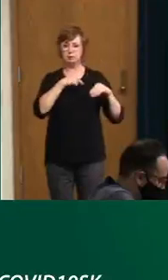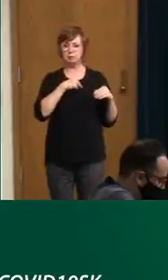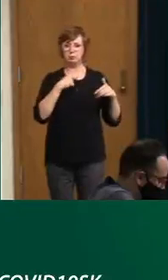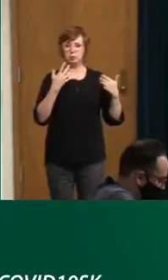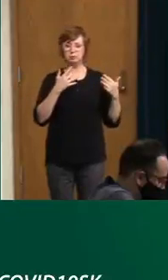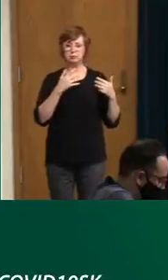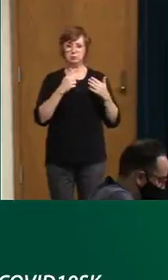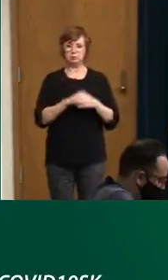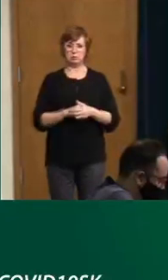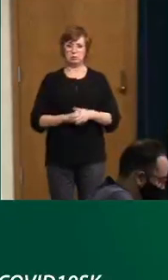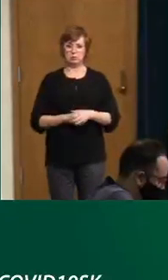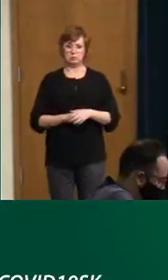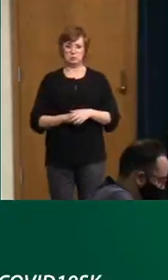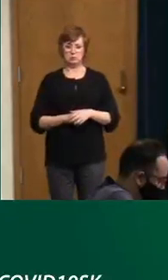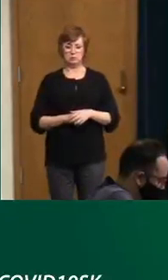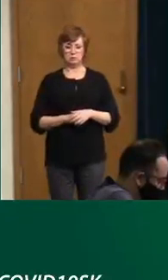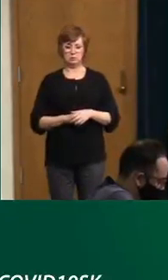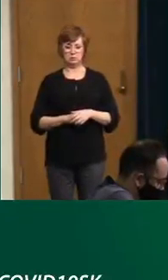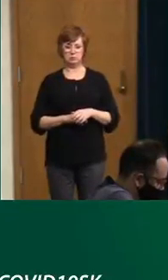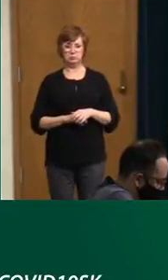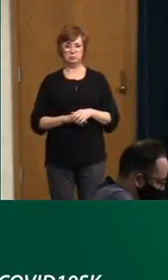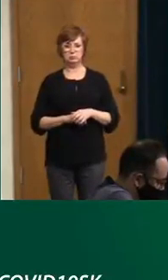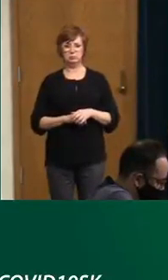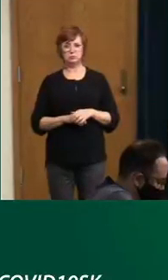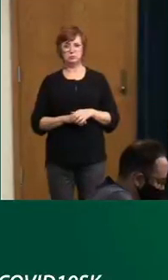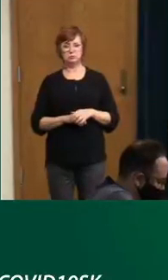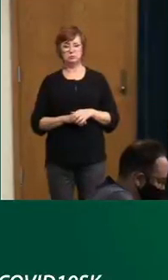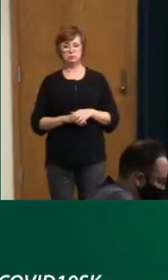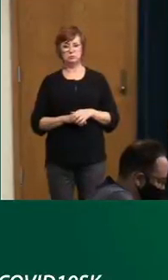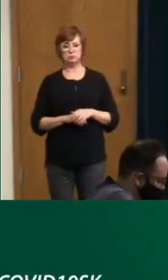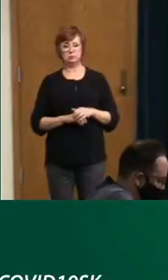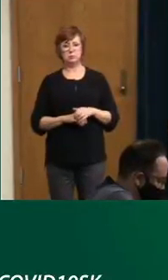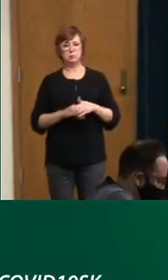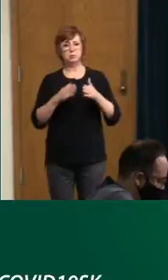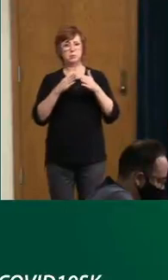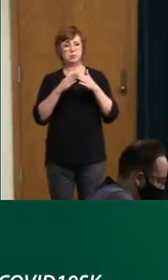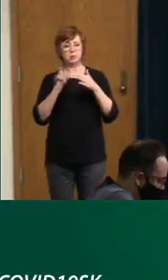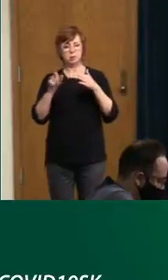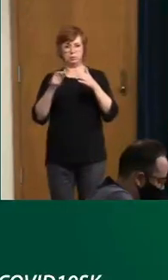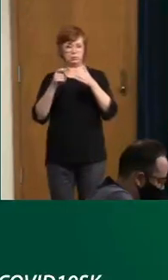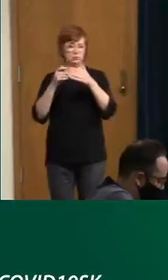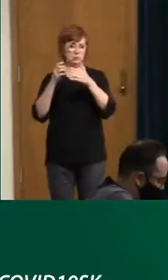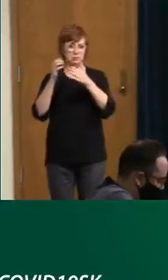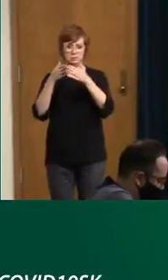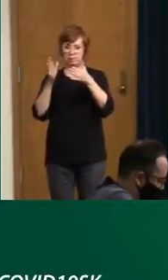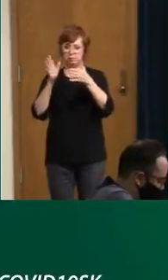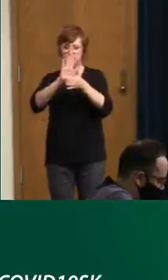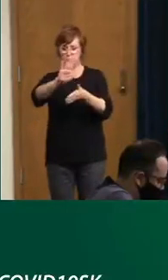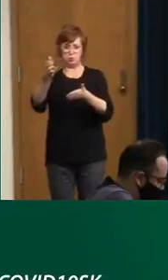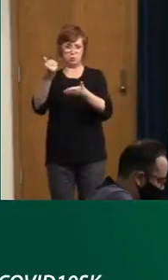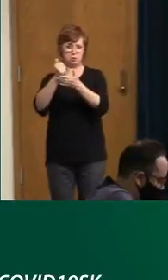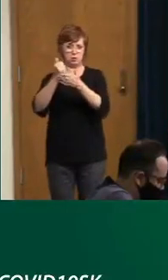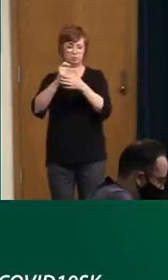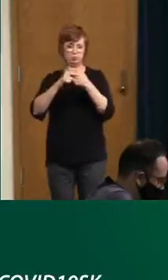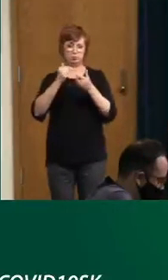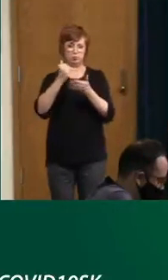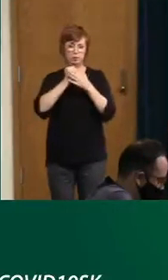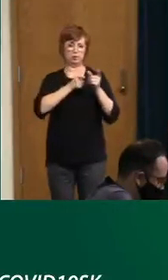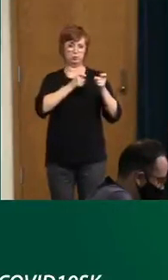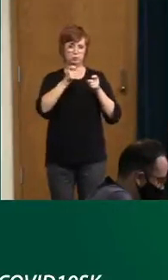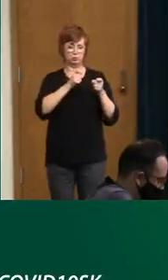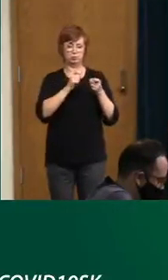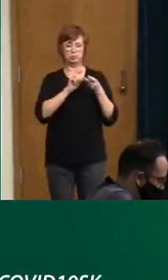into, seeing the case numbers we've seen recently, and without the public's help to help control the spread of this disease, and in particular control the